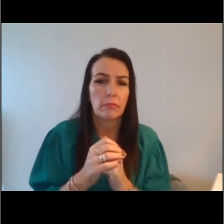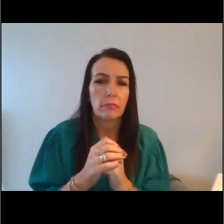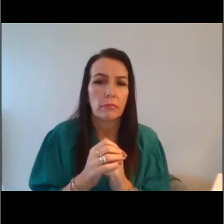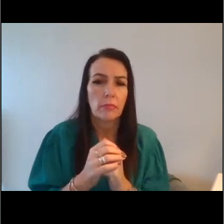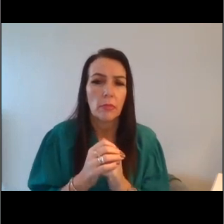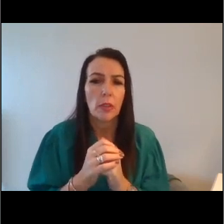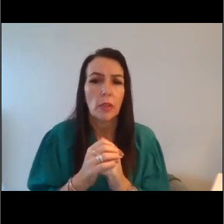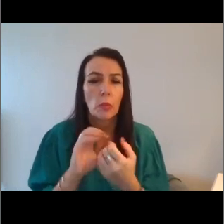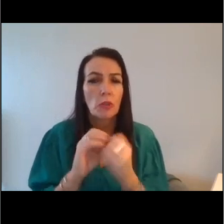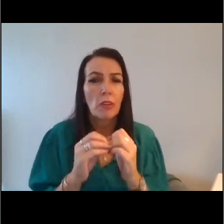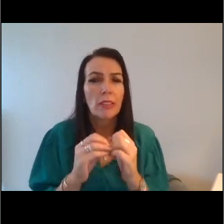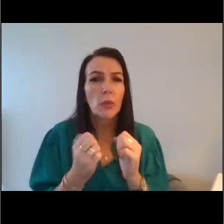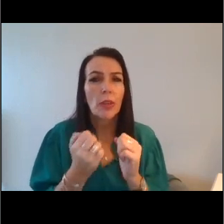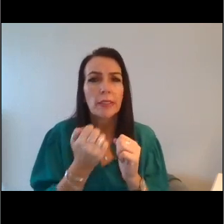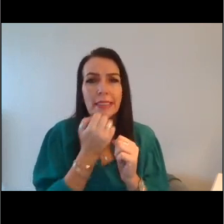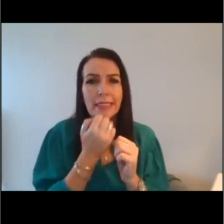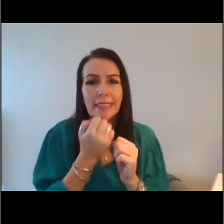data mosaic